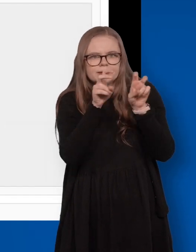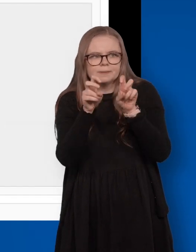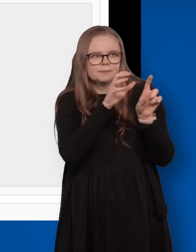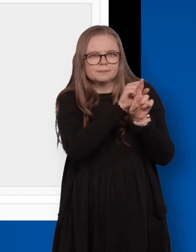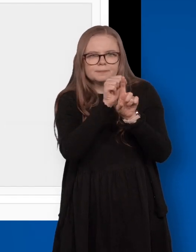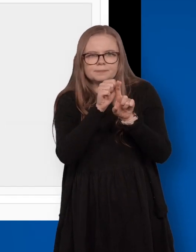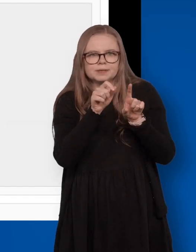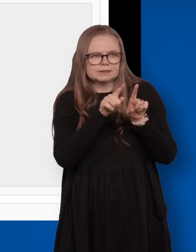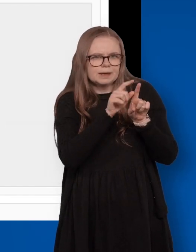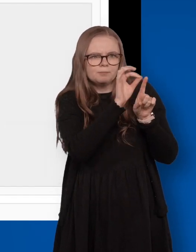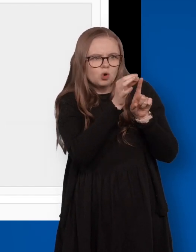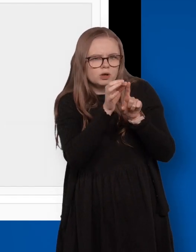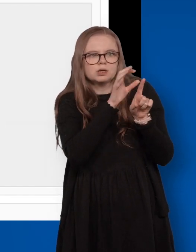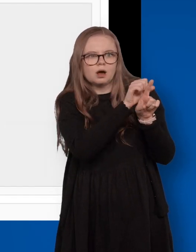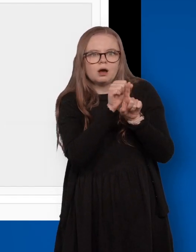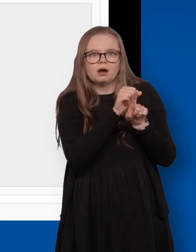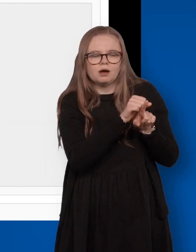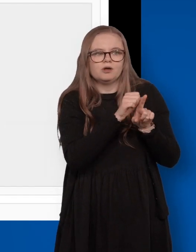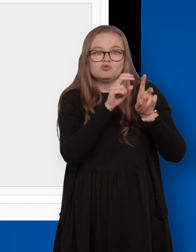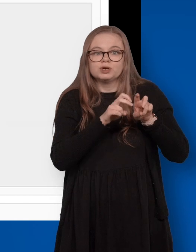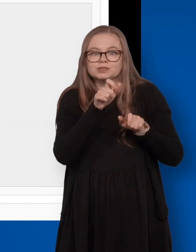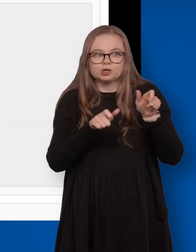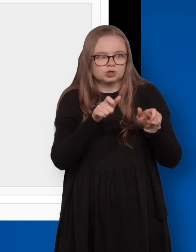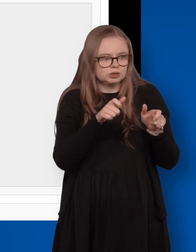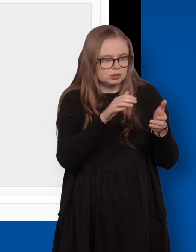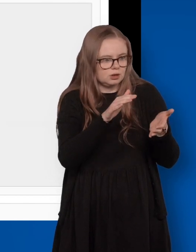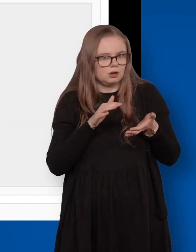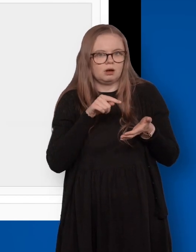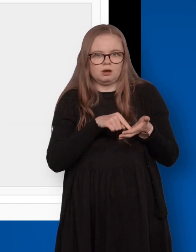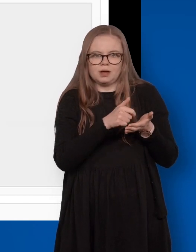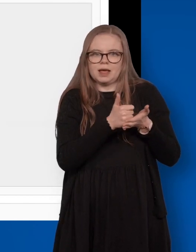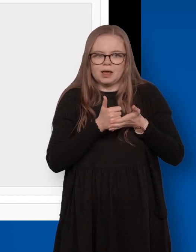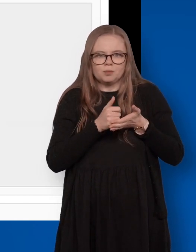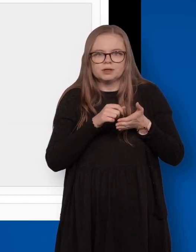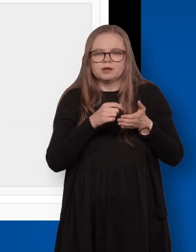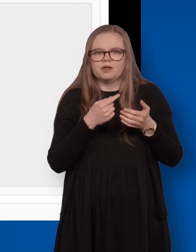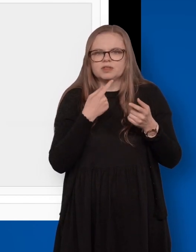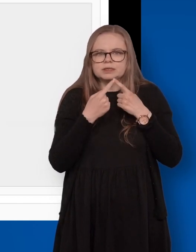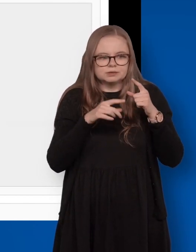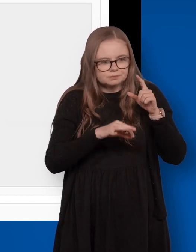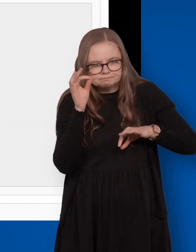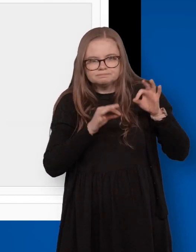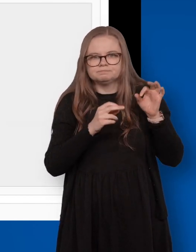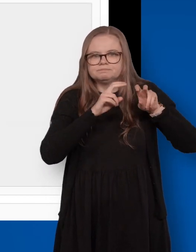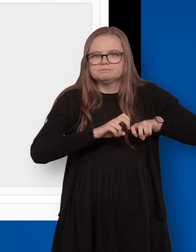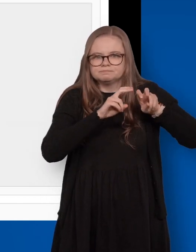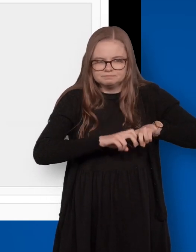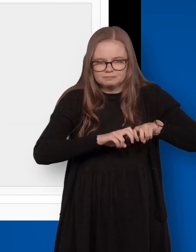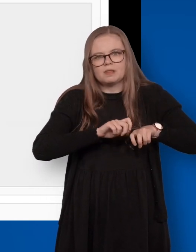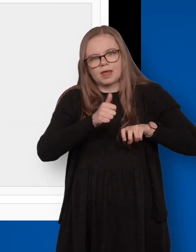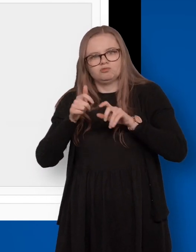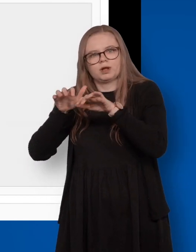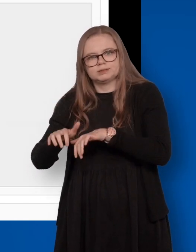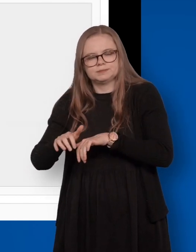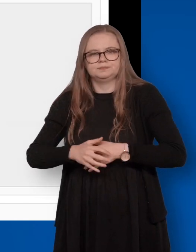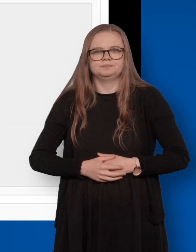discussion that can help our researchers when they are investigating all of this data and writing it up. So in